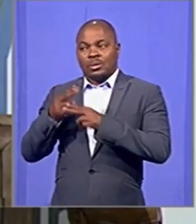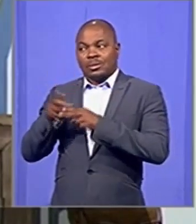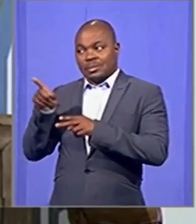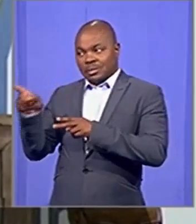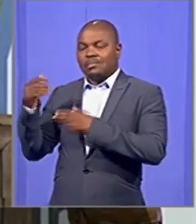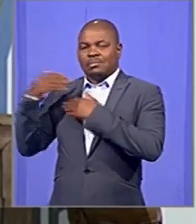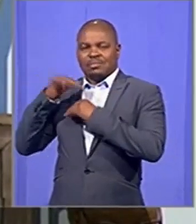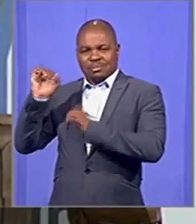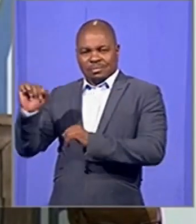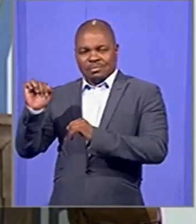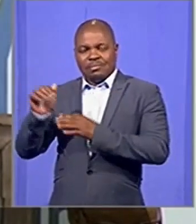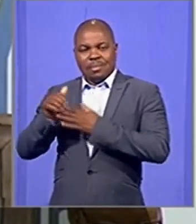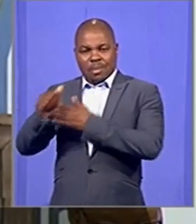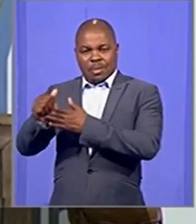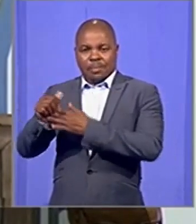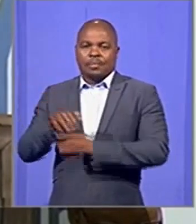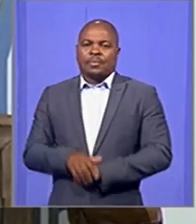Sanitation.